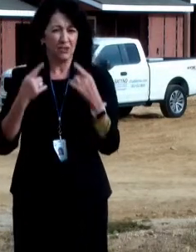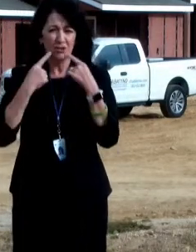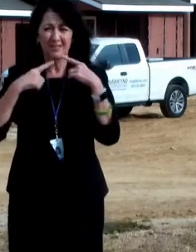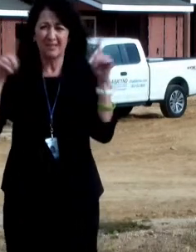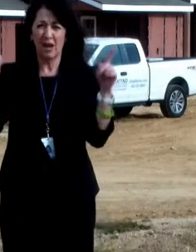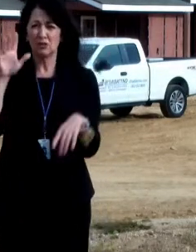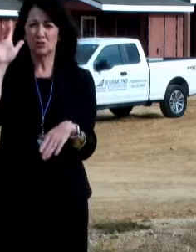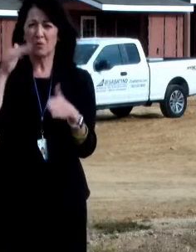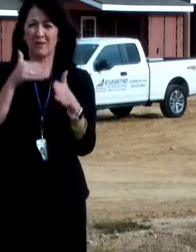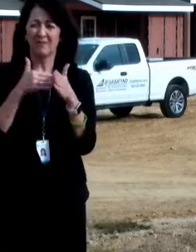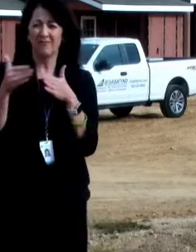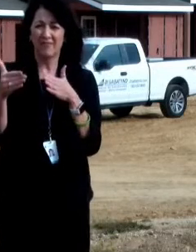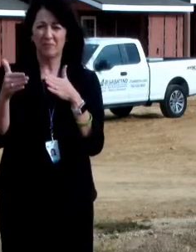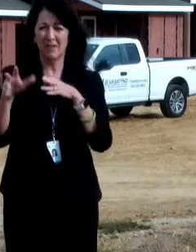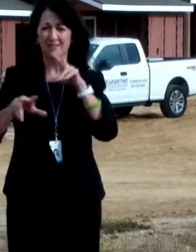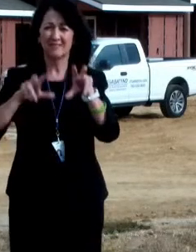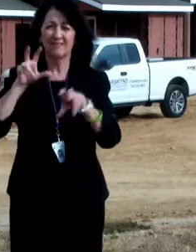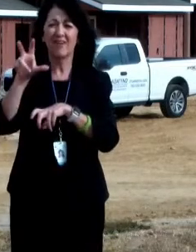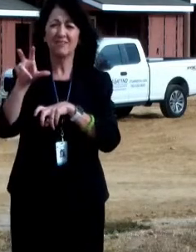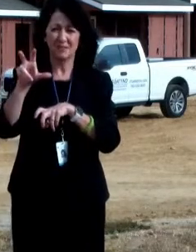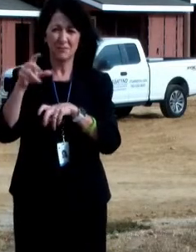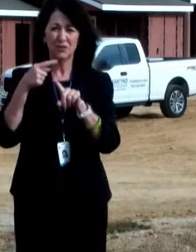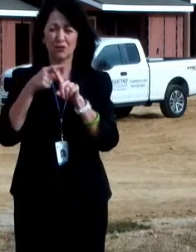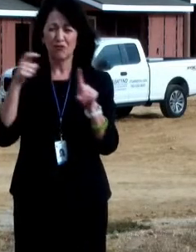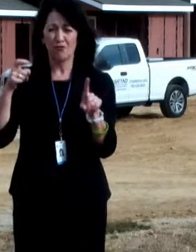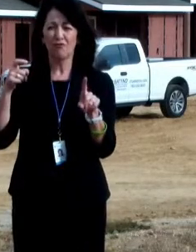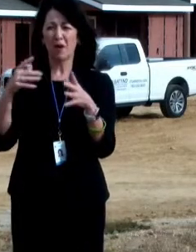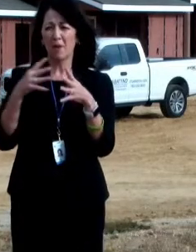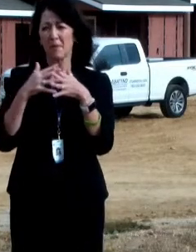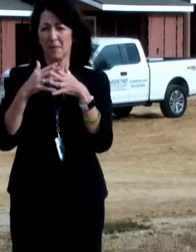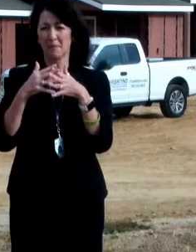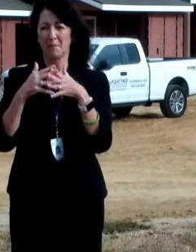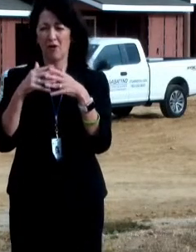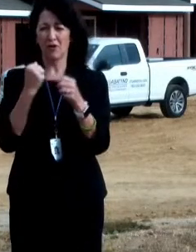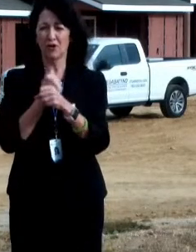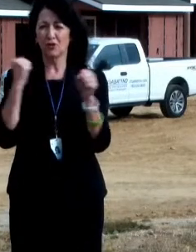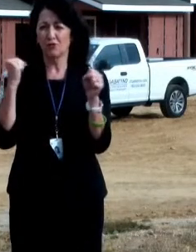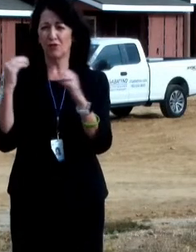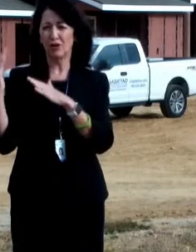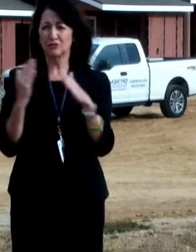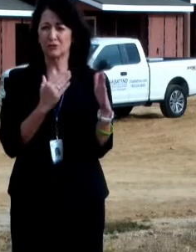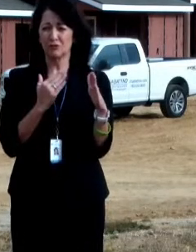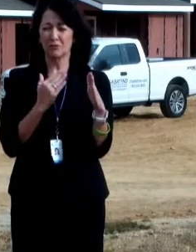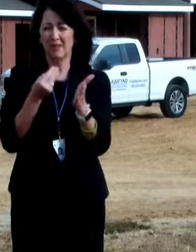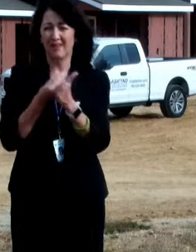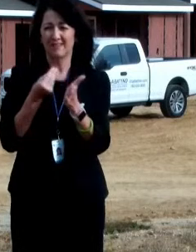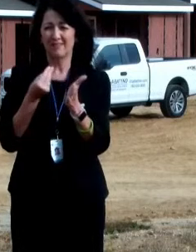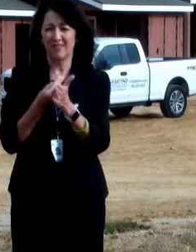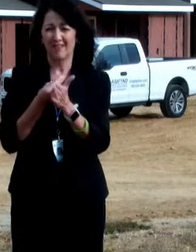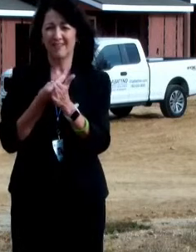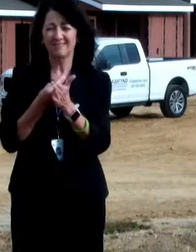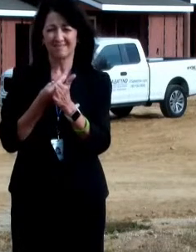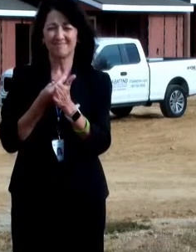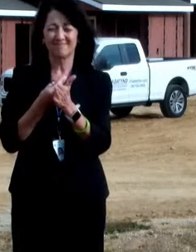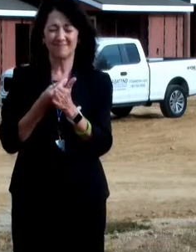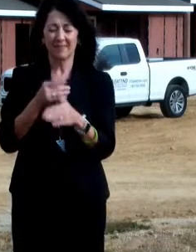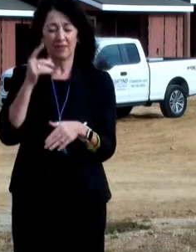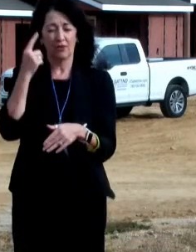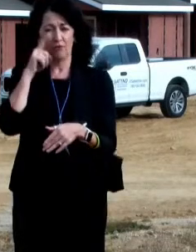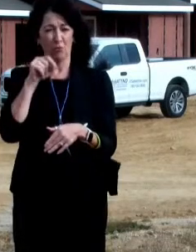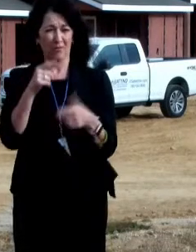$25 million investment from the American Rescue Plan funds for this Reach Riverside